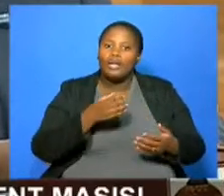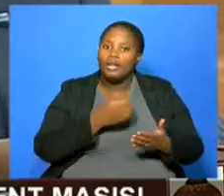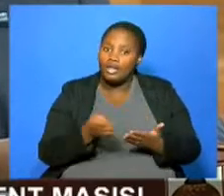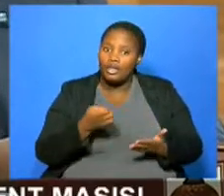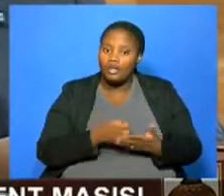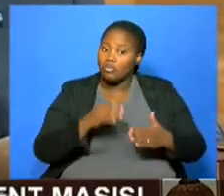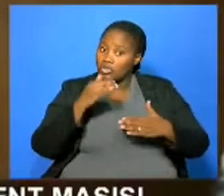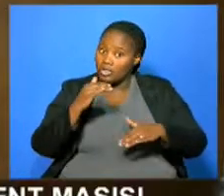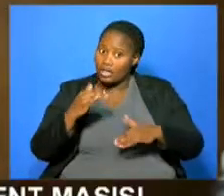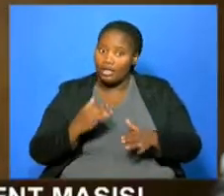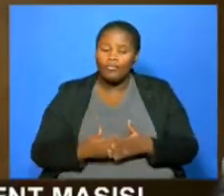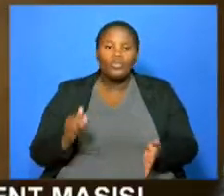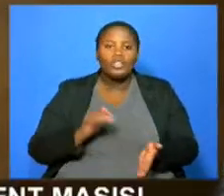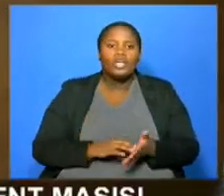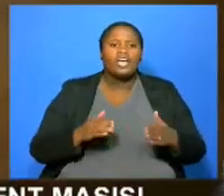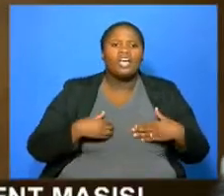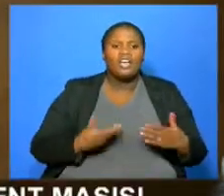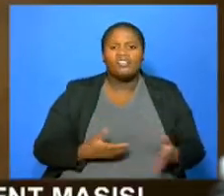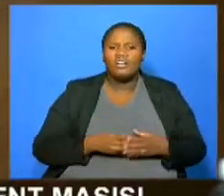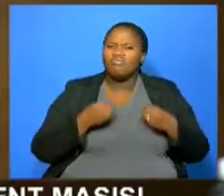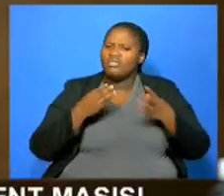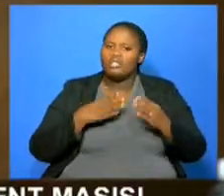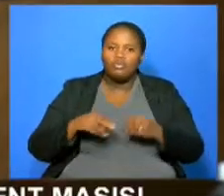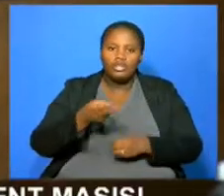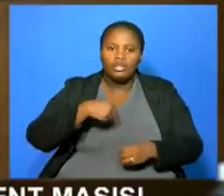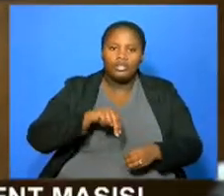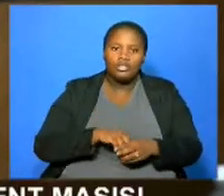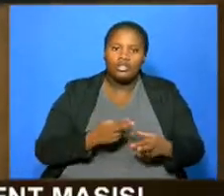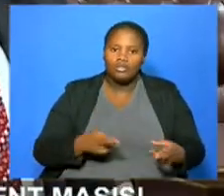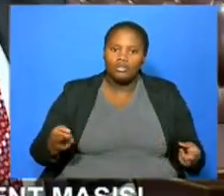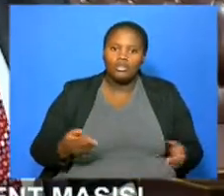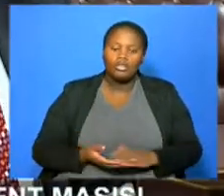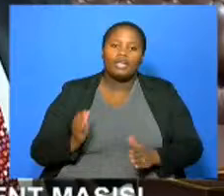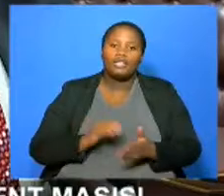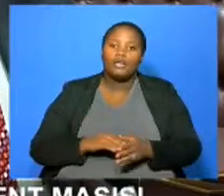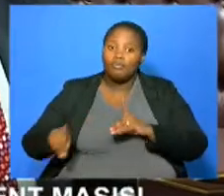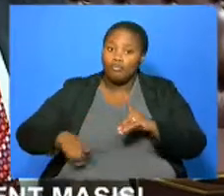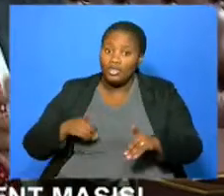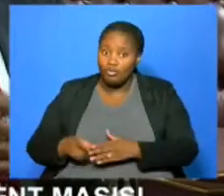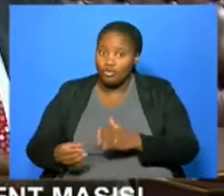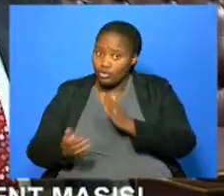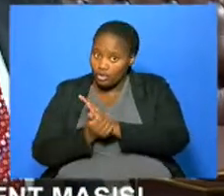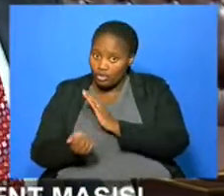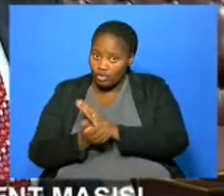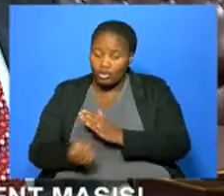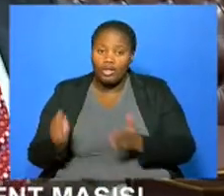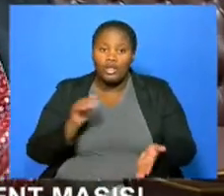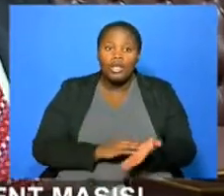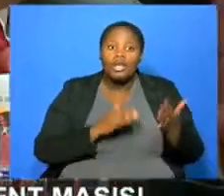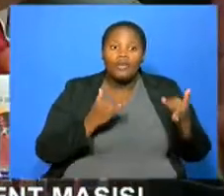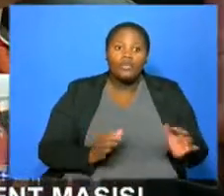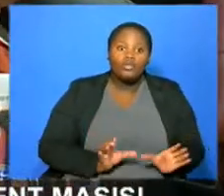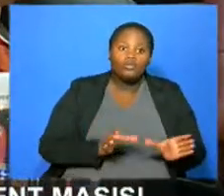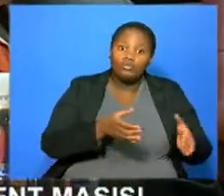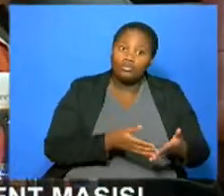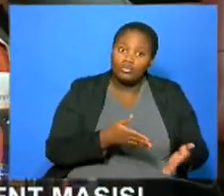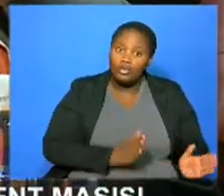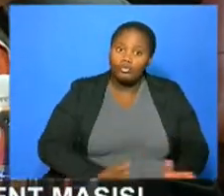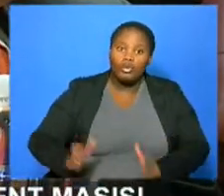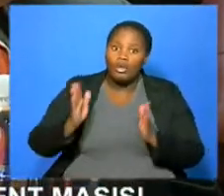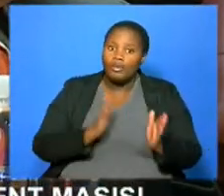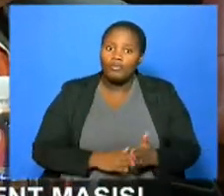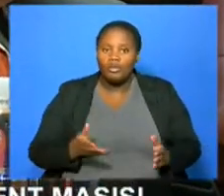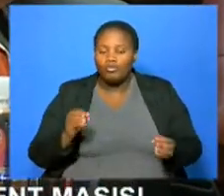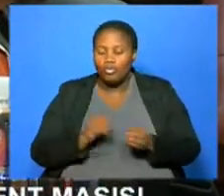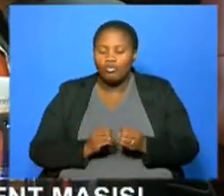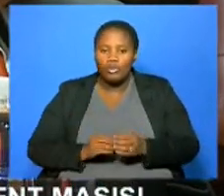as it has vast and untapped natural resources and human capital. The organization plans to actively engage